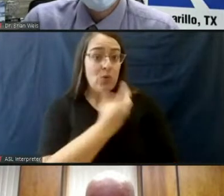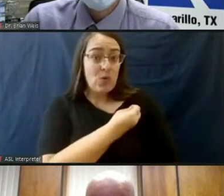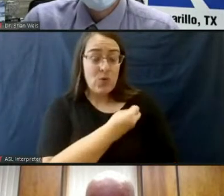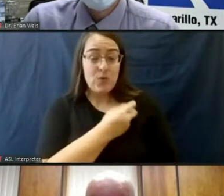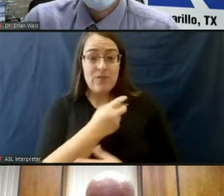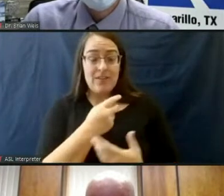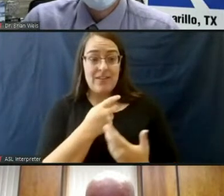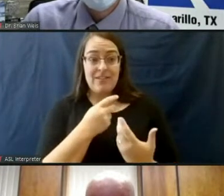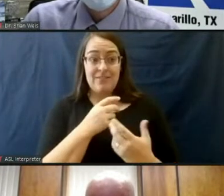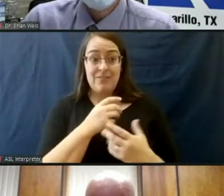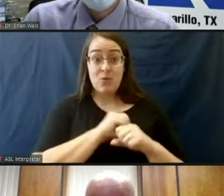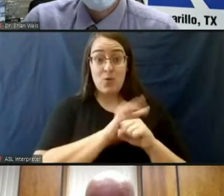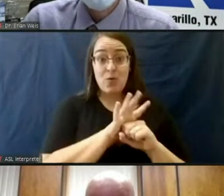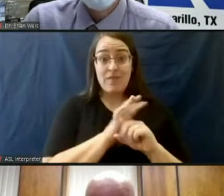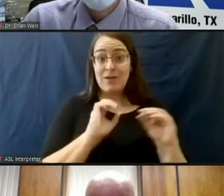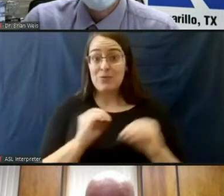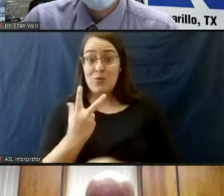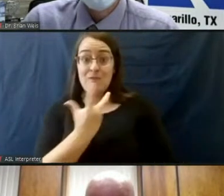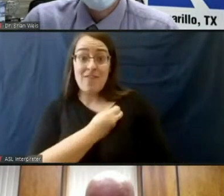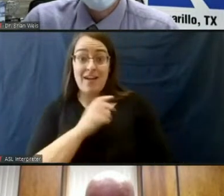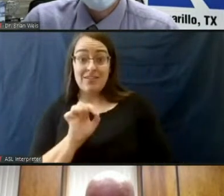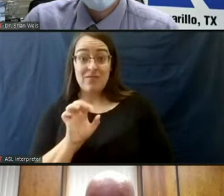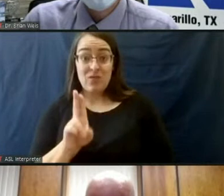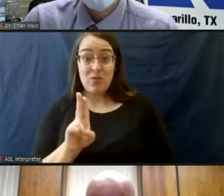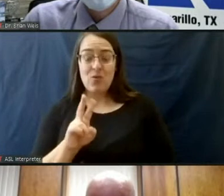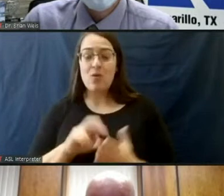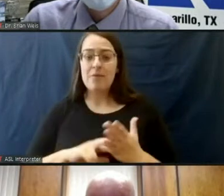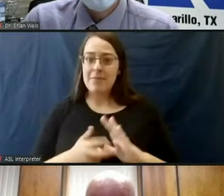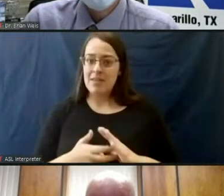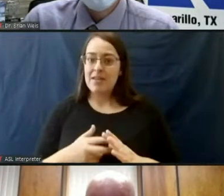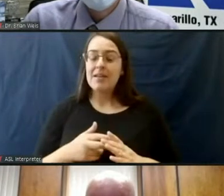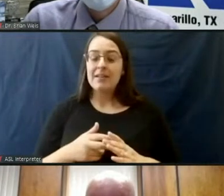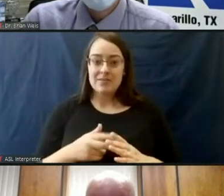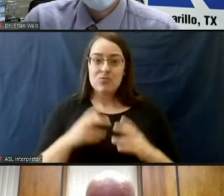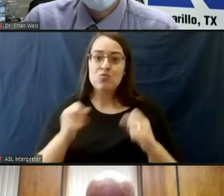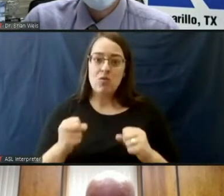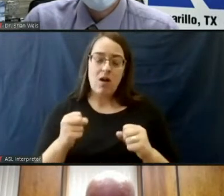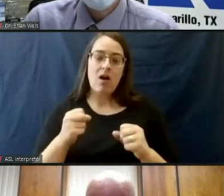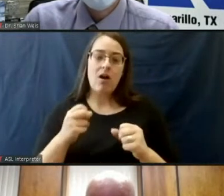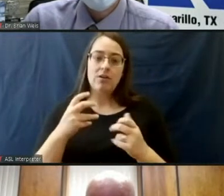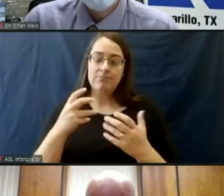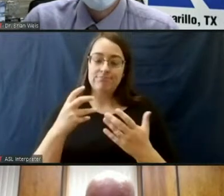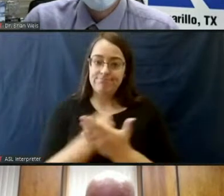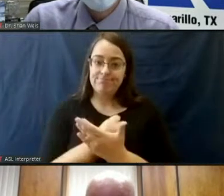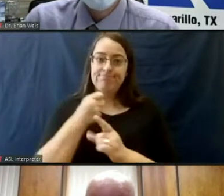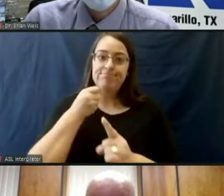flu, they are going to be at high risk for severe disease and potential mortality.